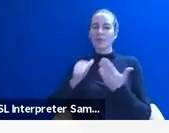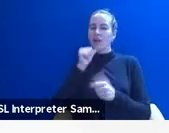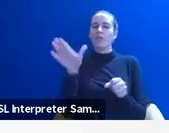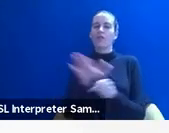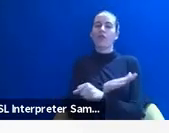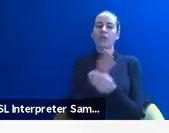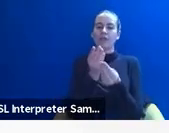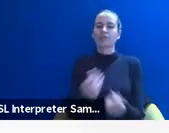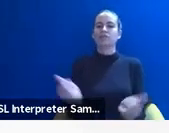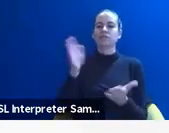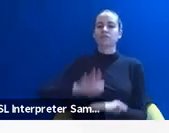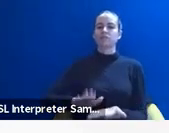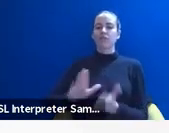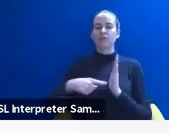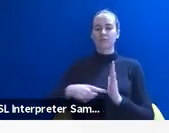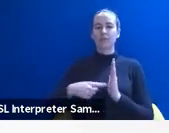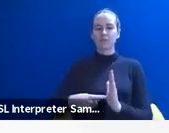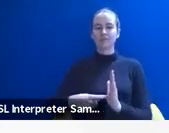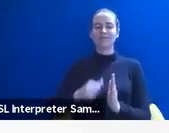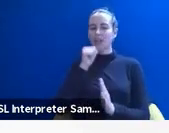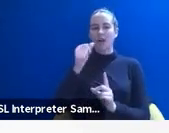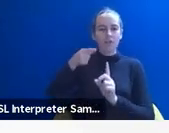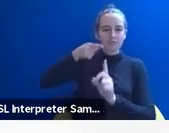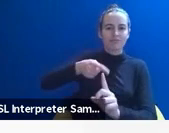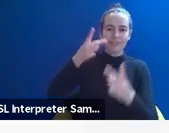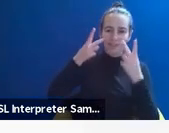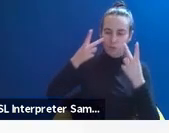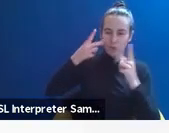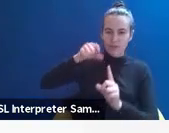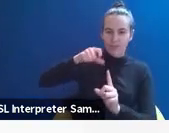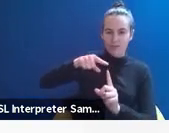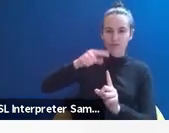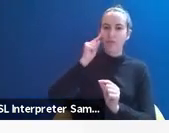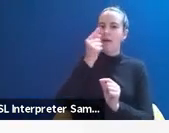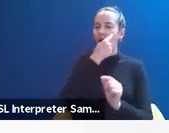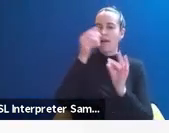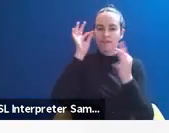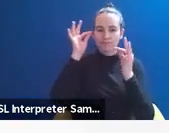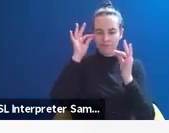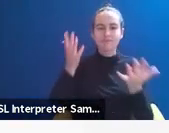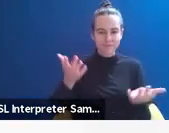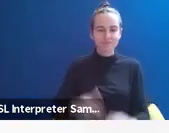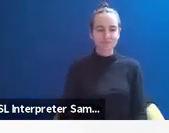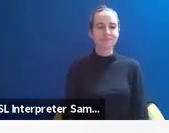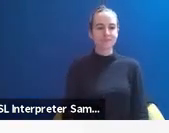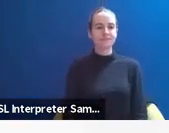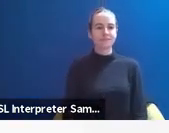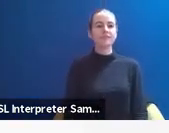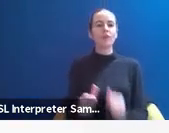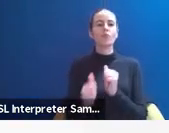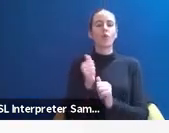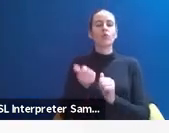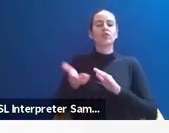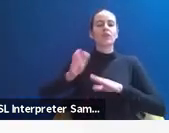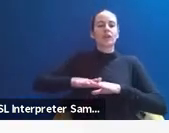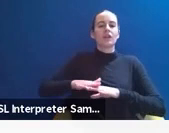these symptoms because it doesn't target visual stimulation or control of eye movement. Again, it primarily increases sensory that comes from